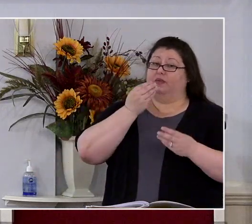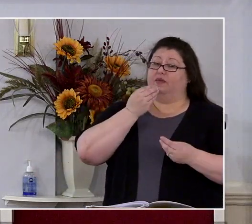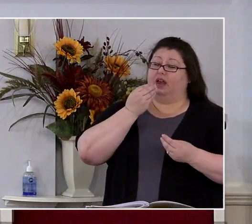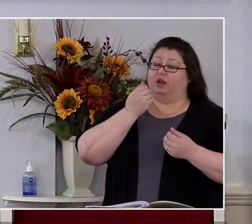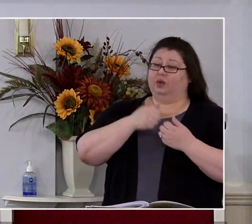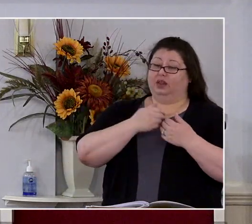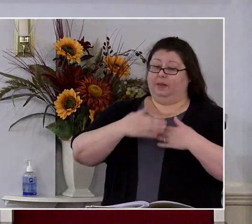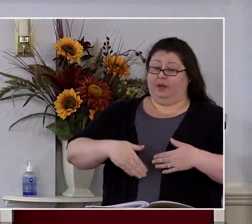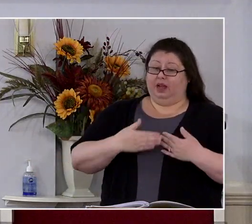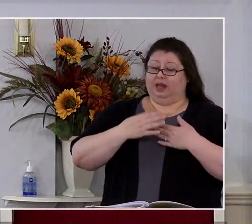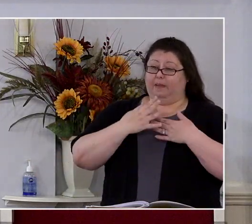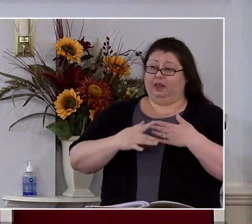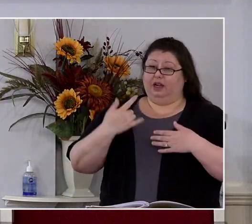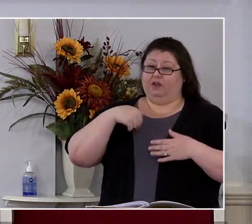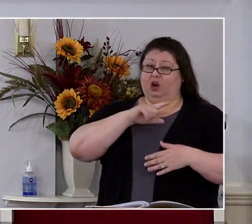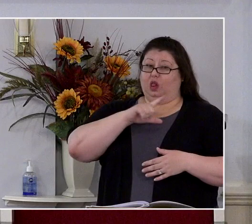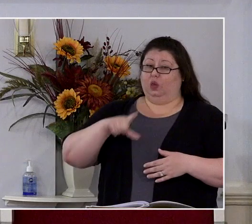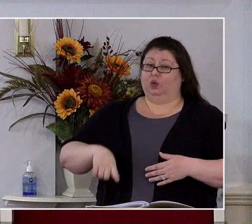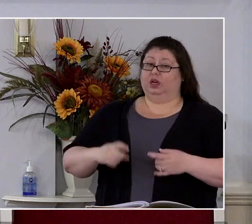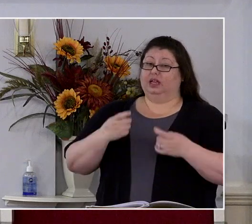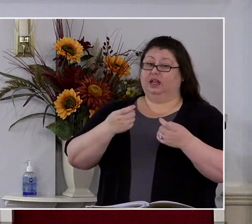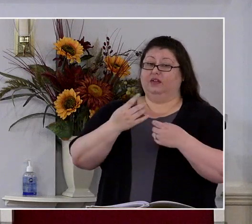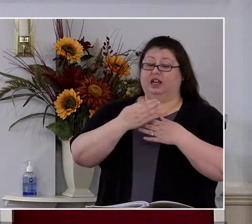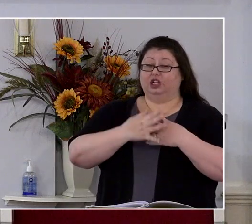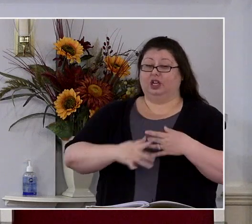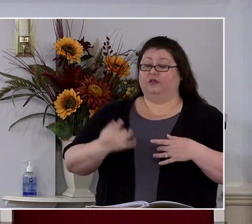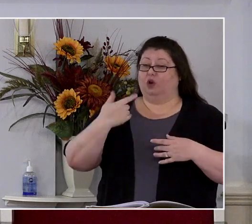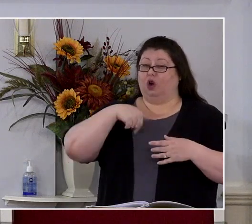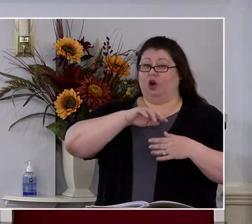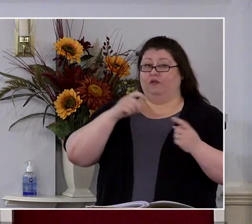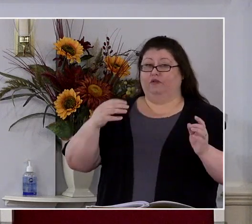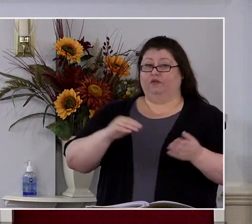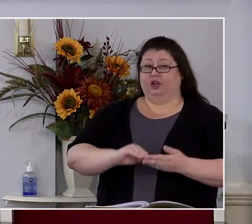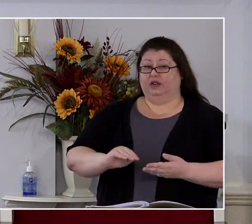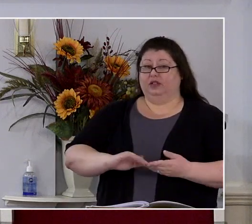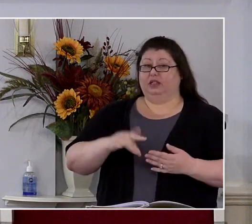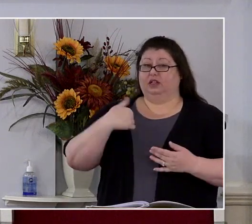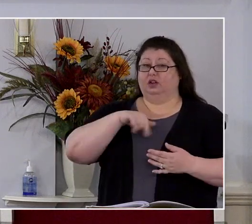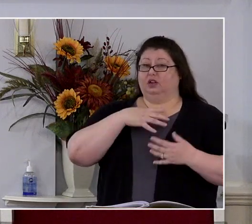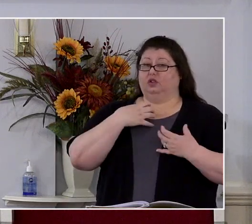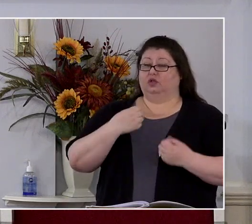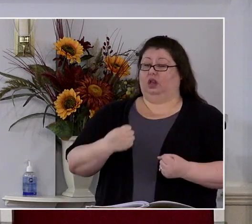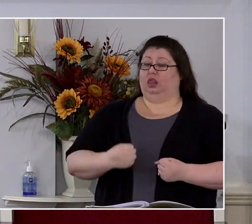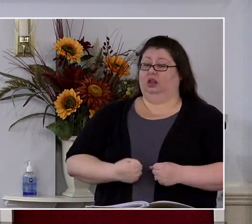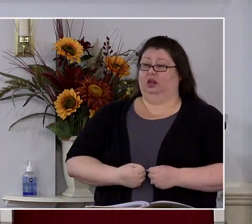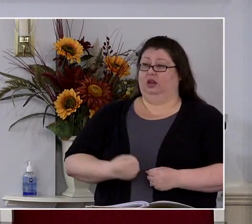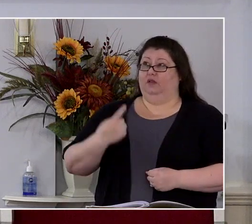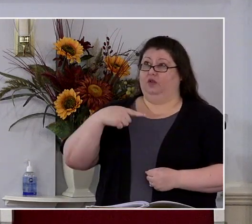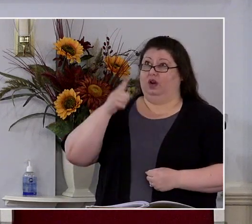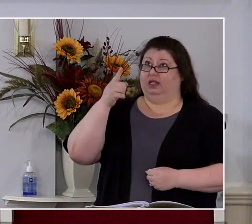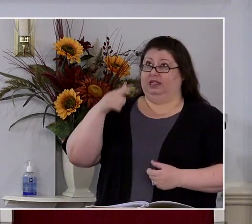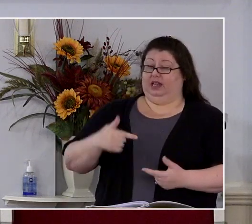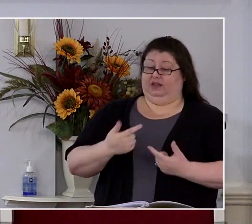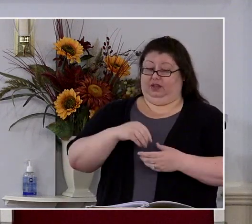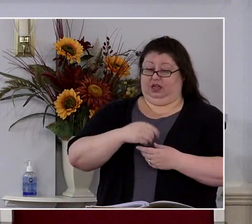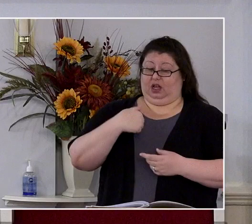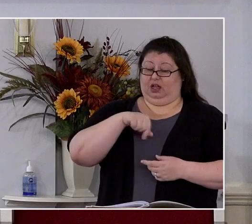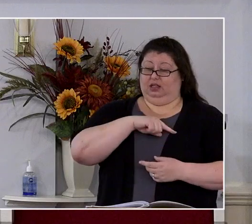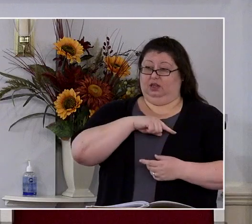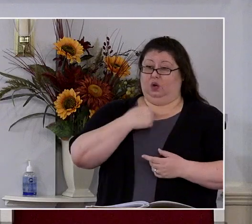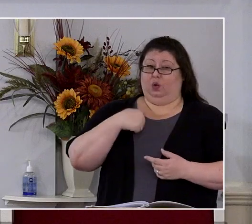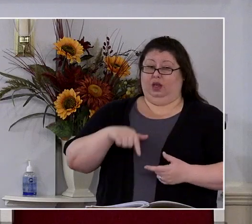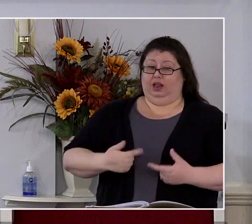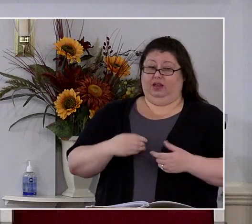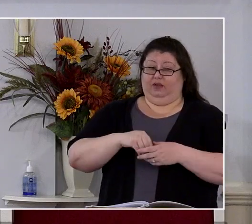body and blood of our Lord, given and shed for our forgiveness and strength. For as he lives in us,